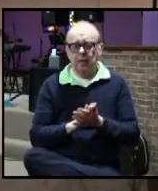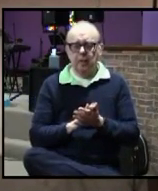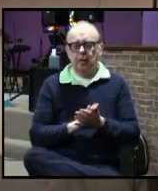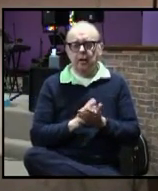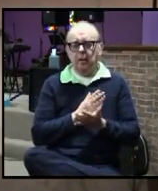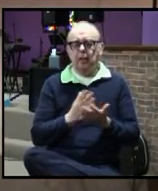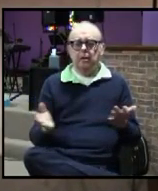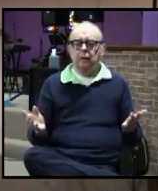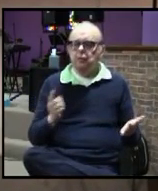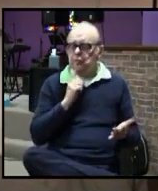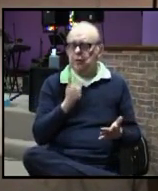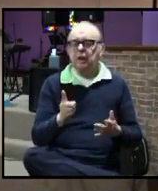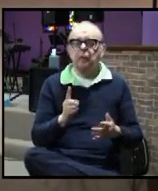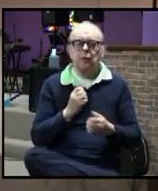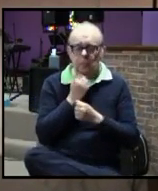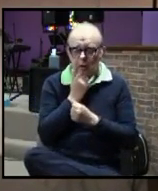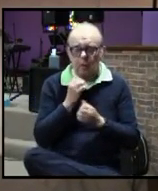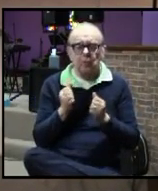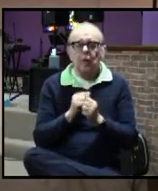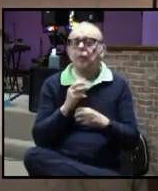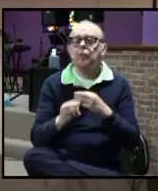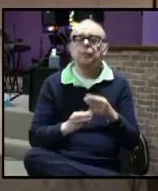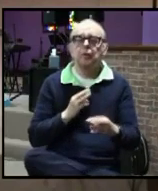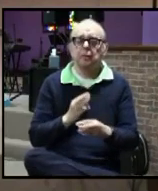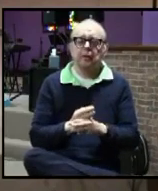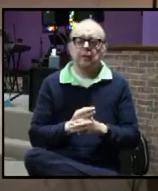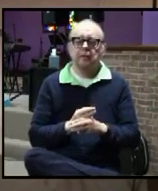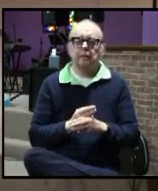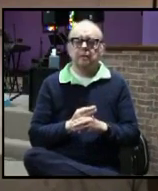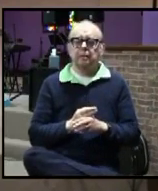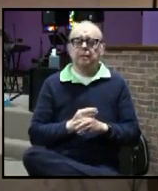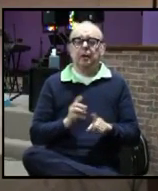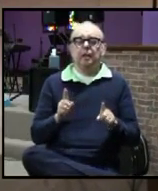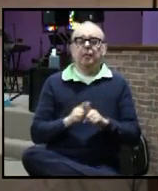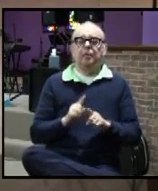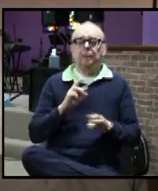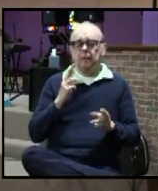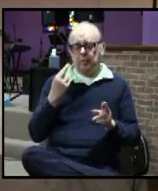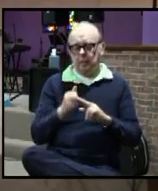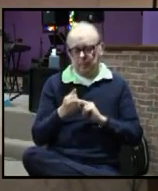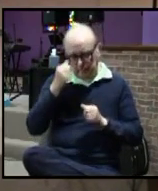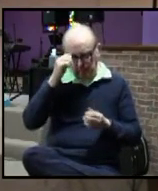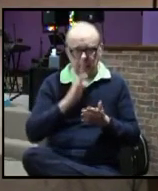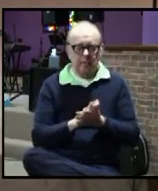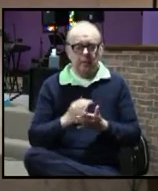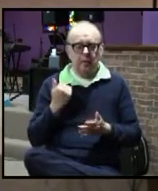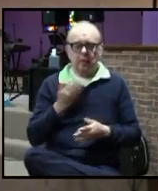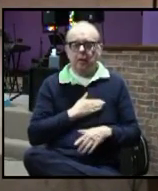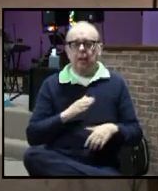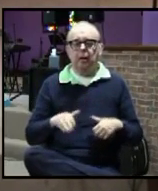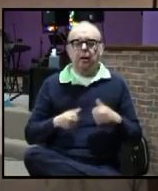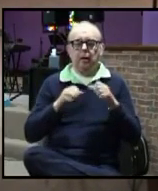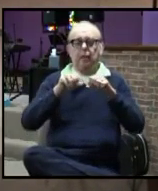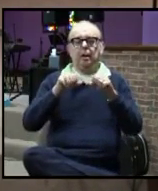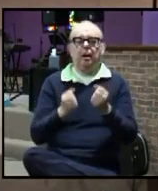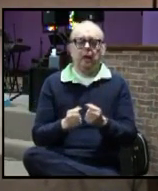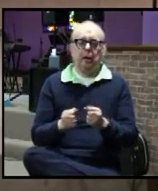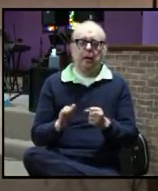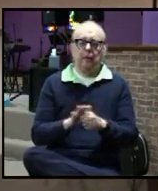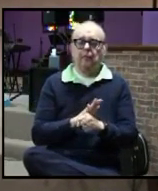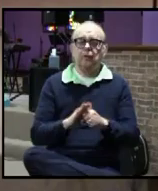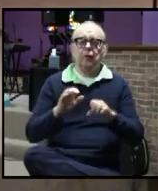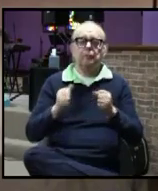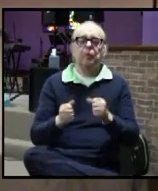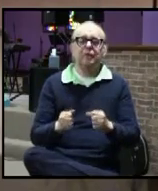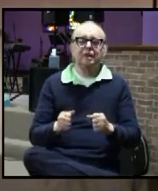because there is something desperately wrong with this world. But we also need to repent and believe because our lives are broken and full